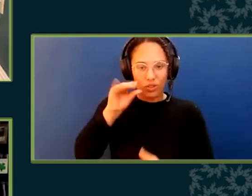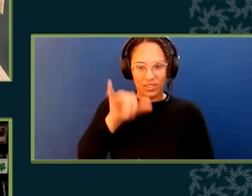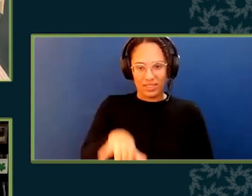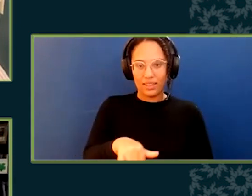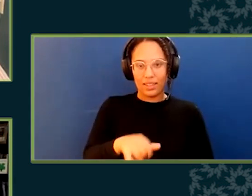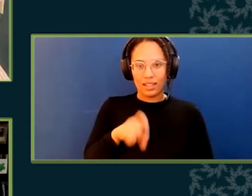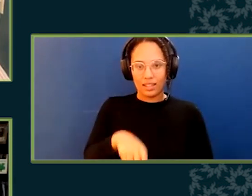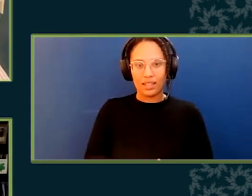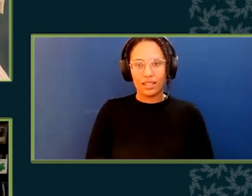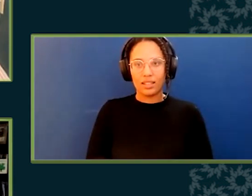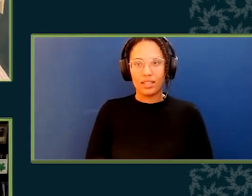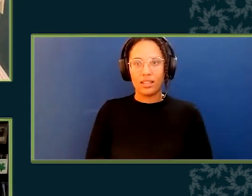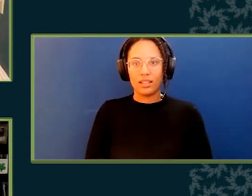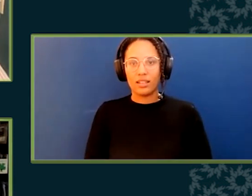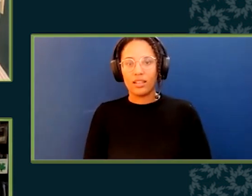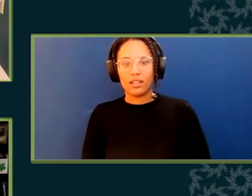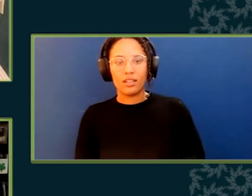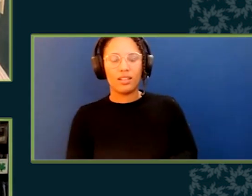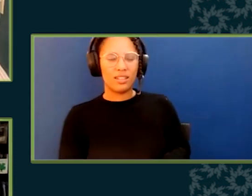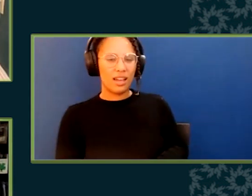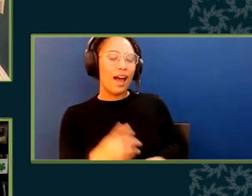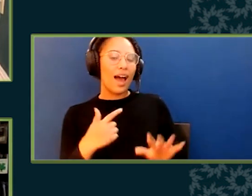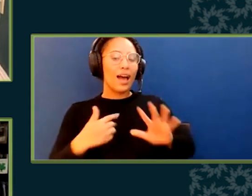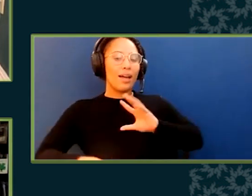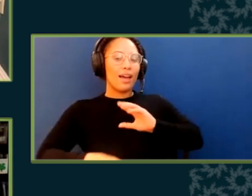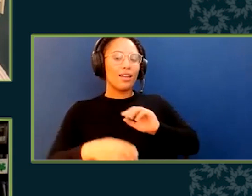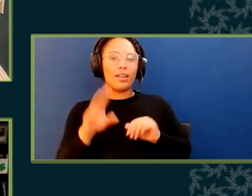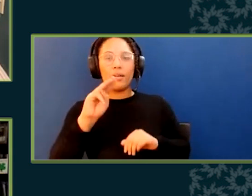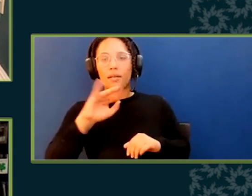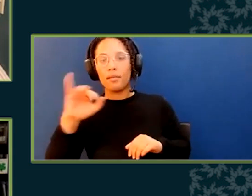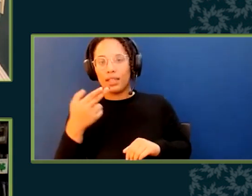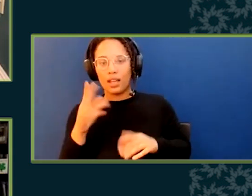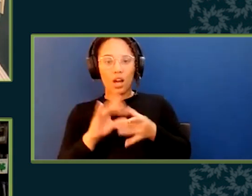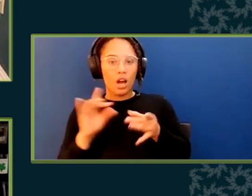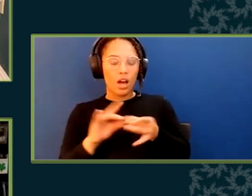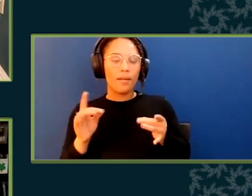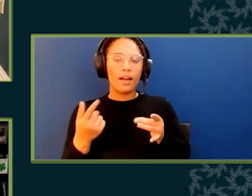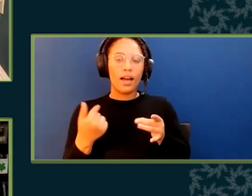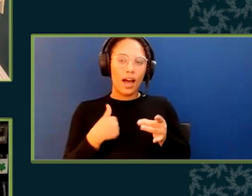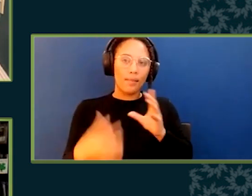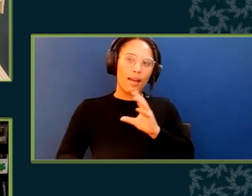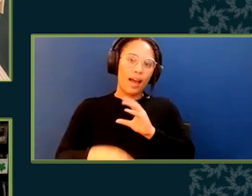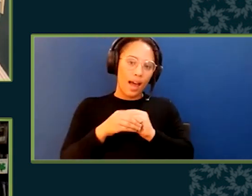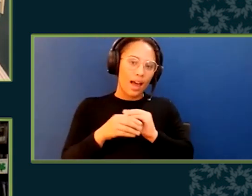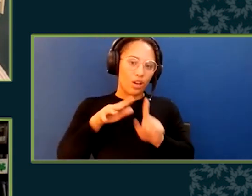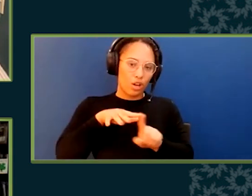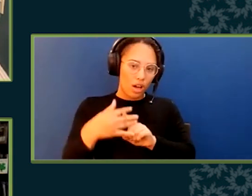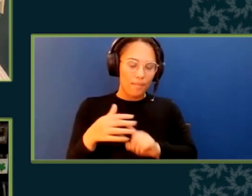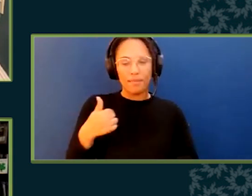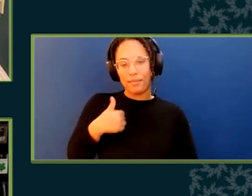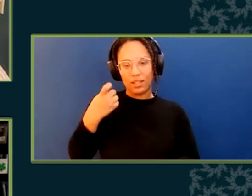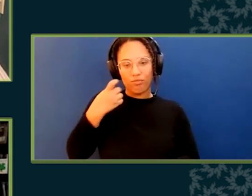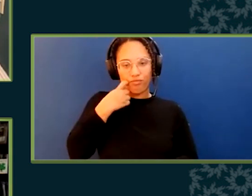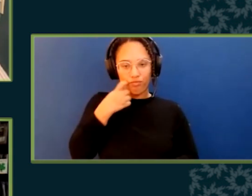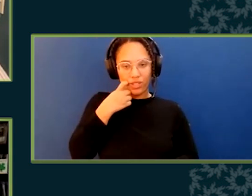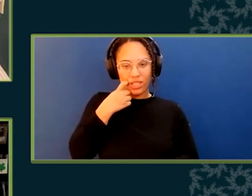Can I give context to the question? So I was recently diagnosed with autism, and looking